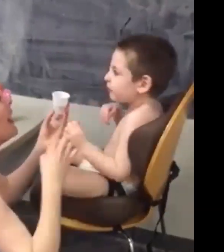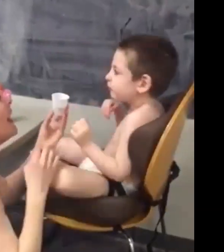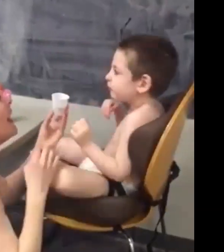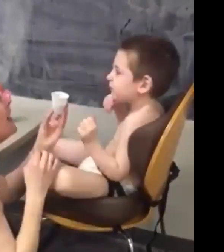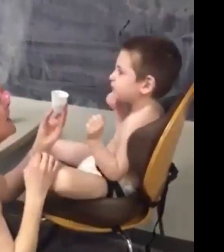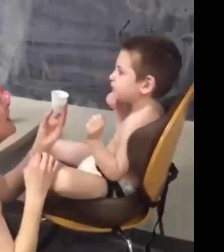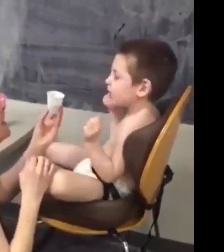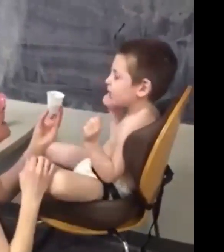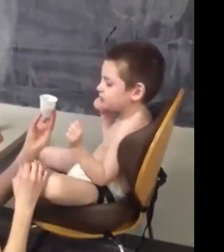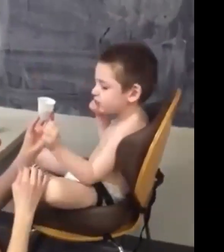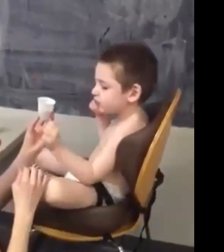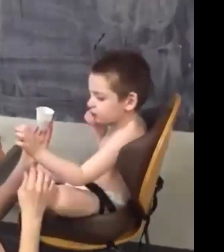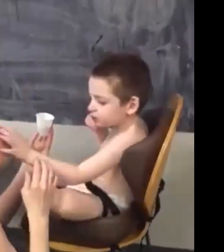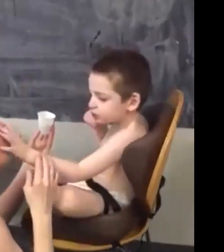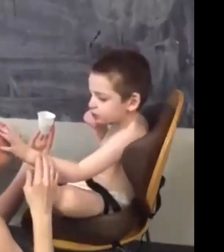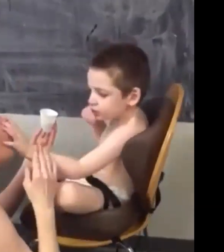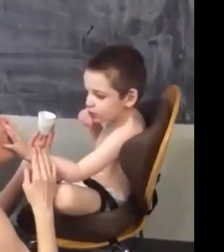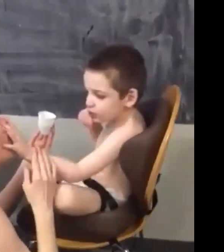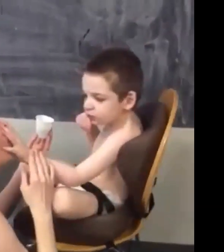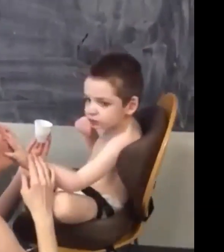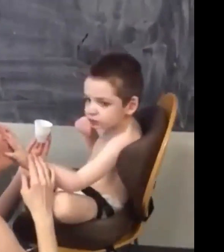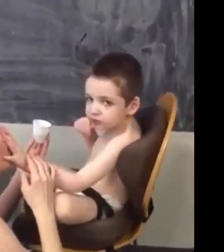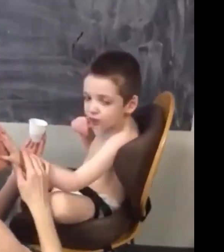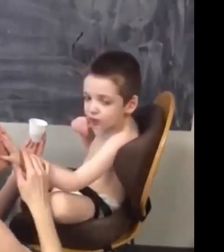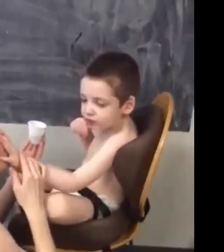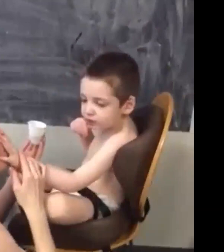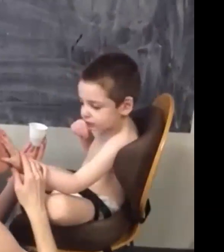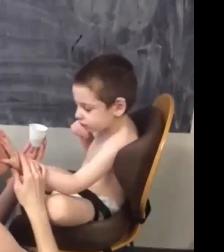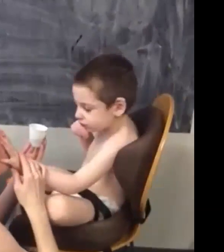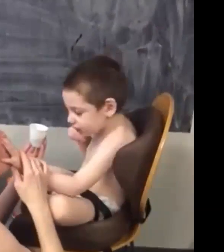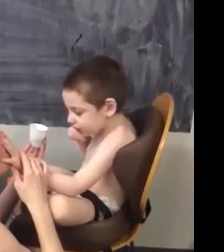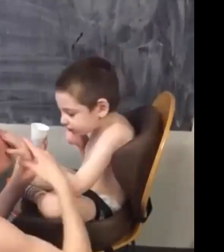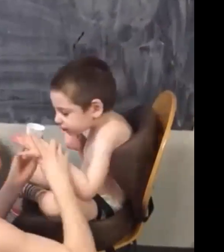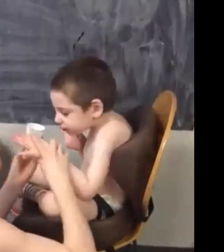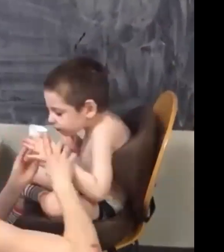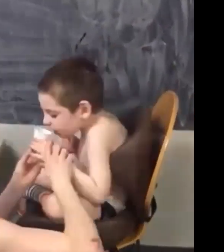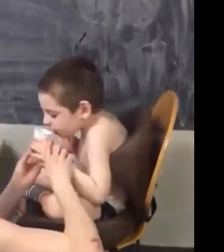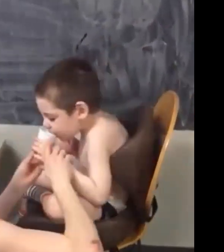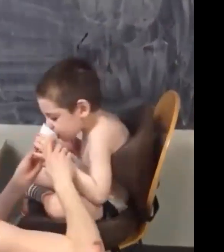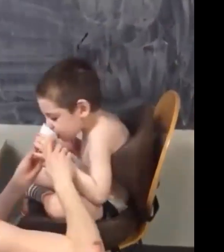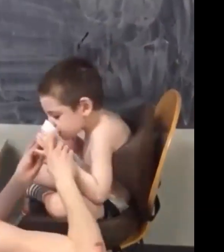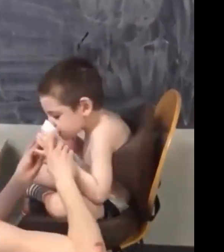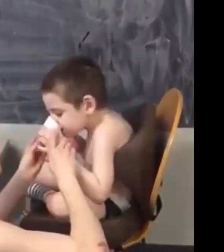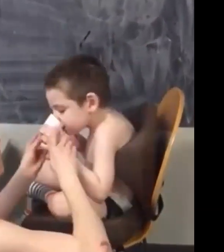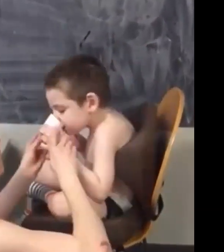But we can see that he needs assistance bringing his hand, but he's using his vision to reach out for her